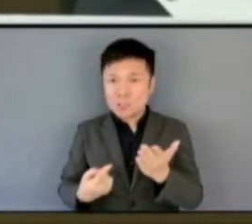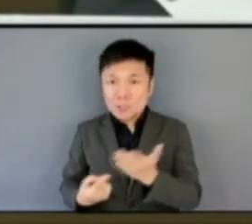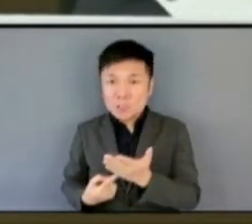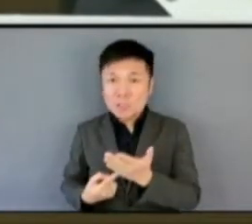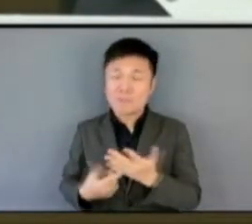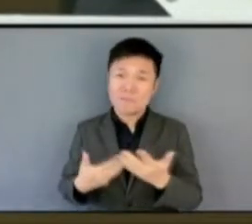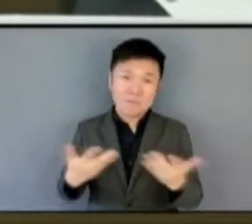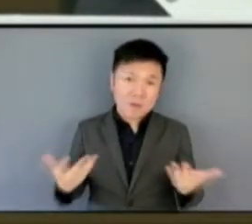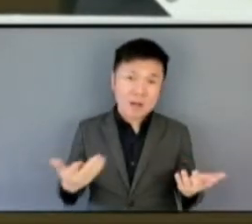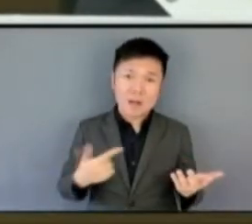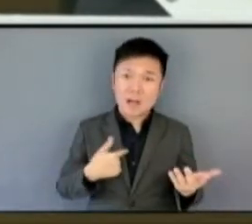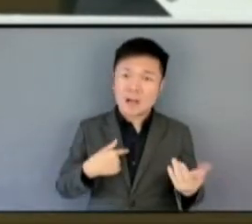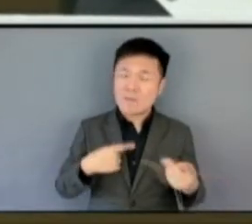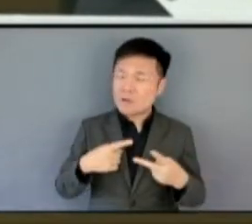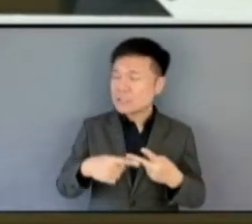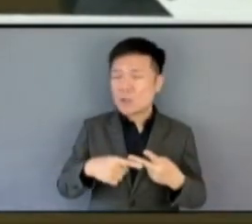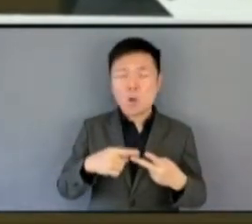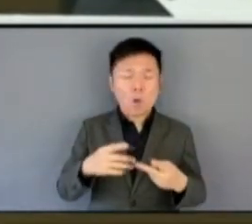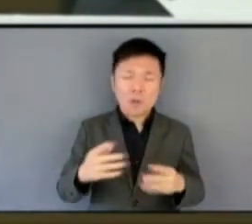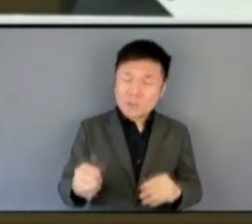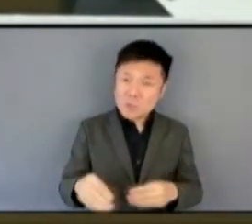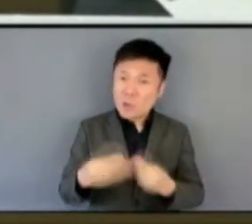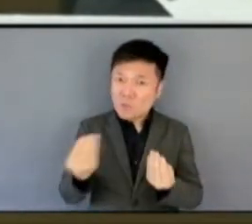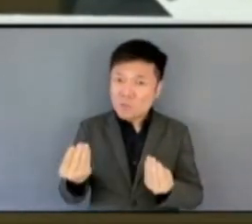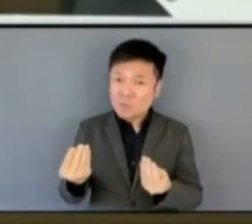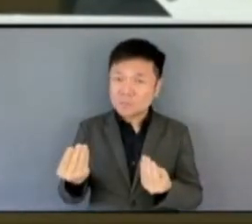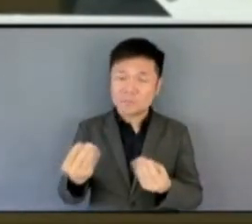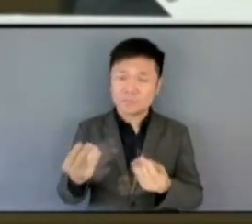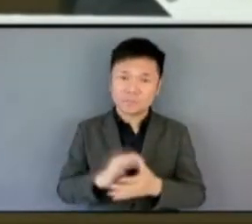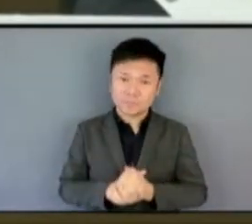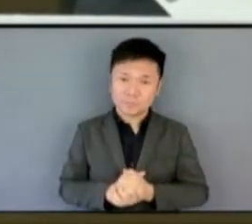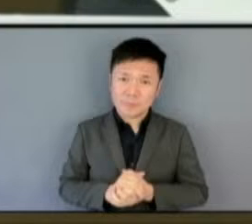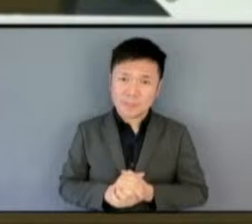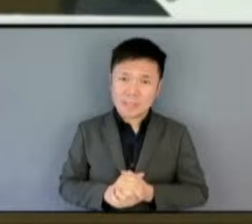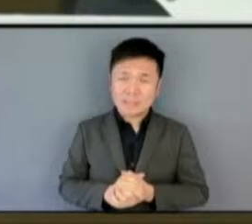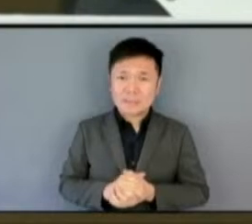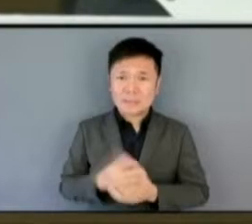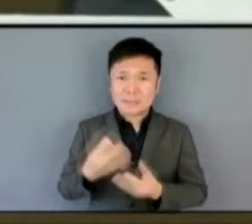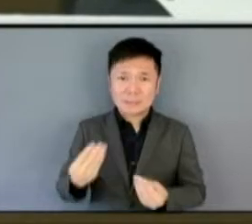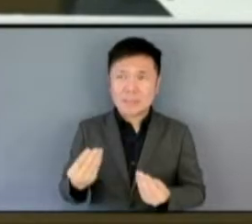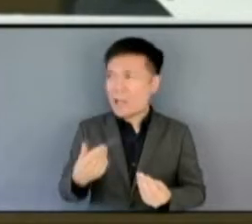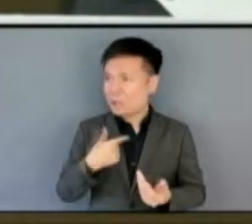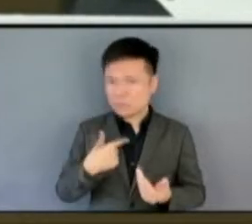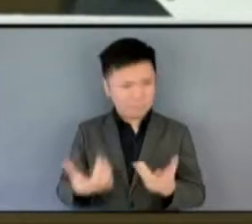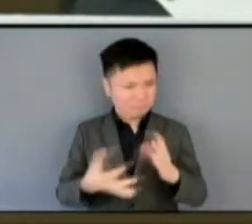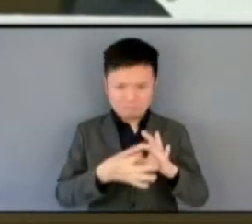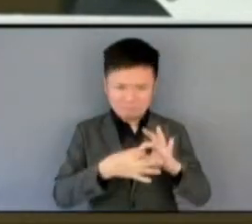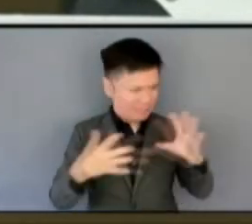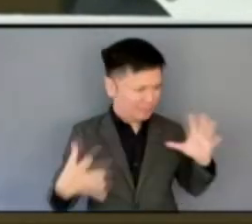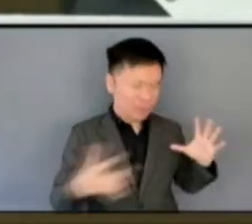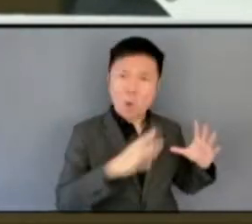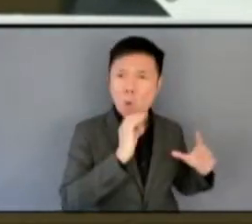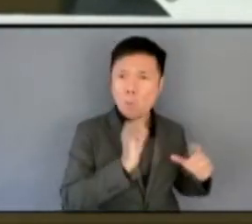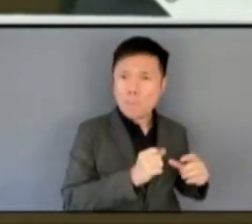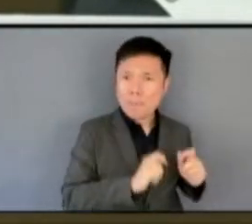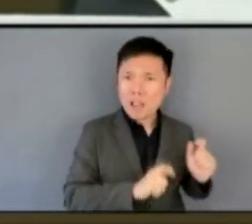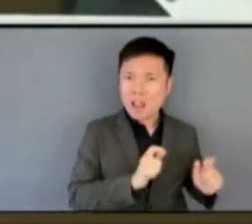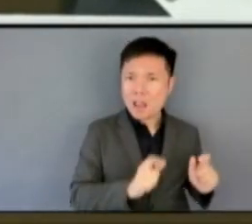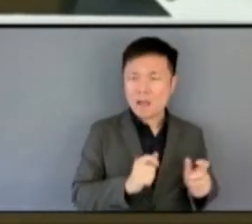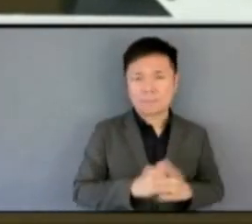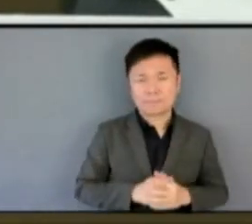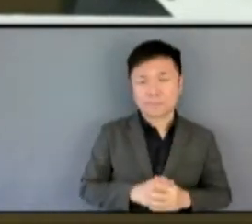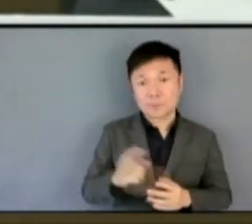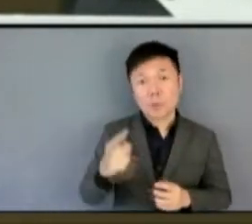occasions. New generation has to face more challenges rather than previous generation. Some recommendation for it.